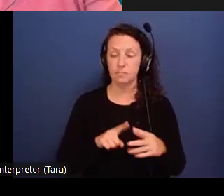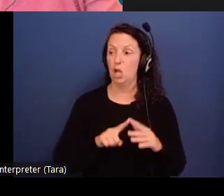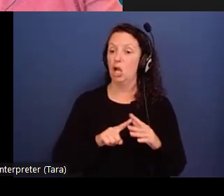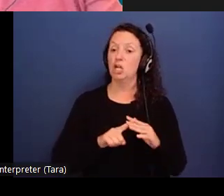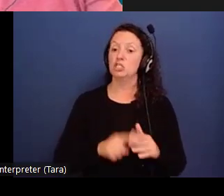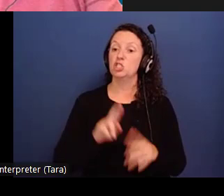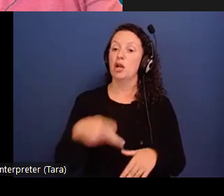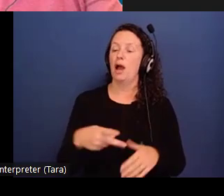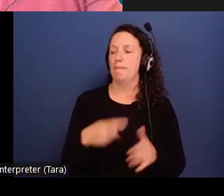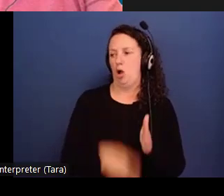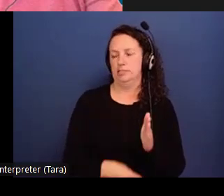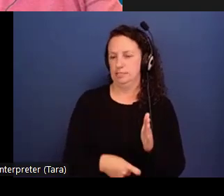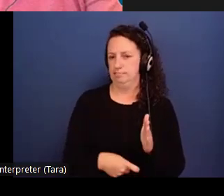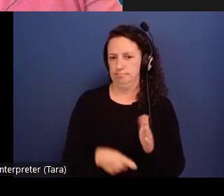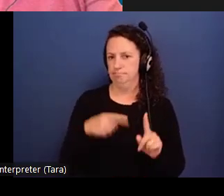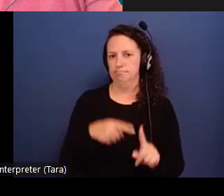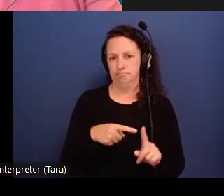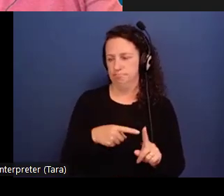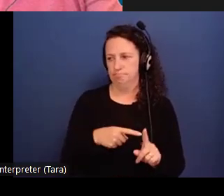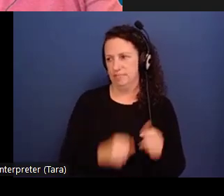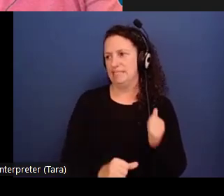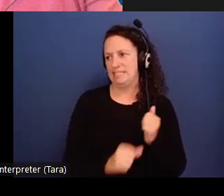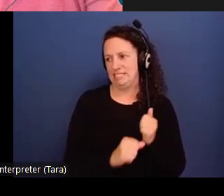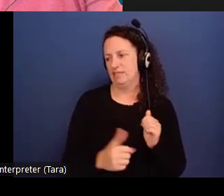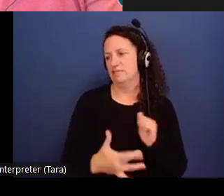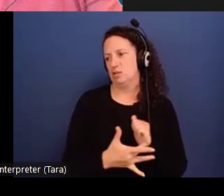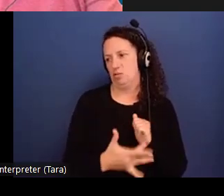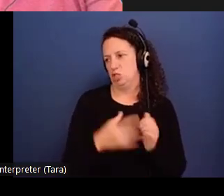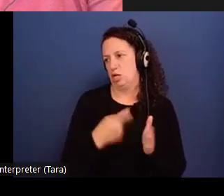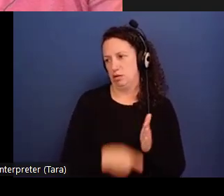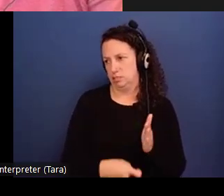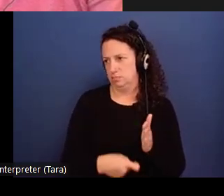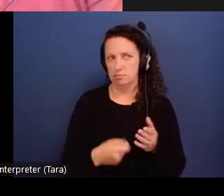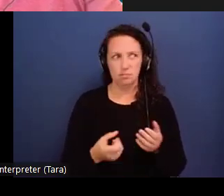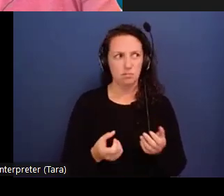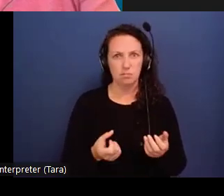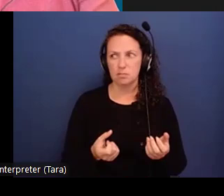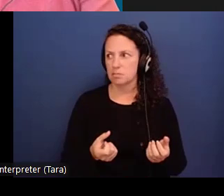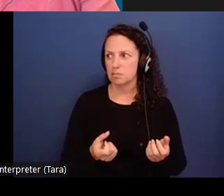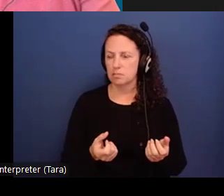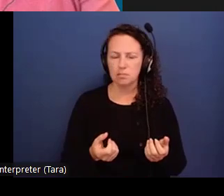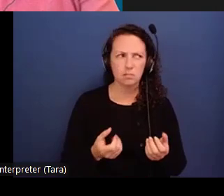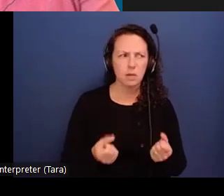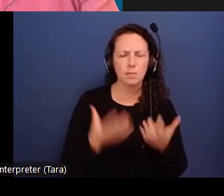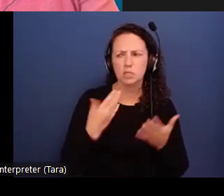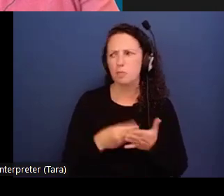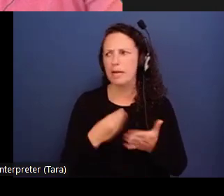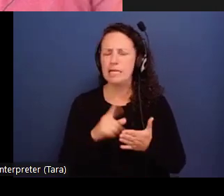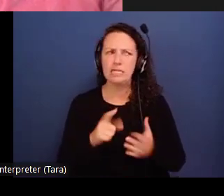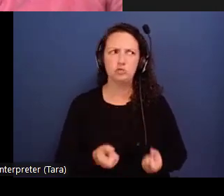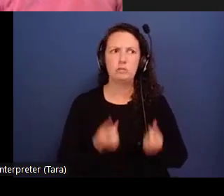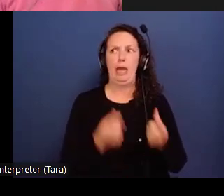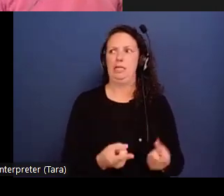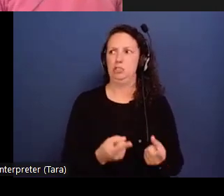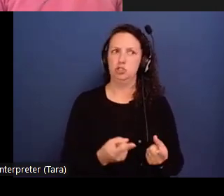cost? That is where the assistive technology cost is coming. How much will I have to spend to start my business? And the second